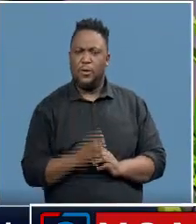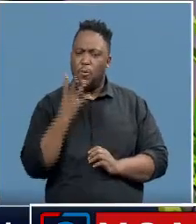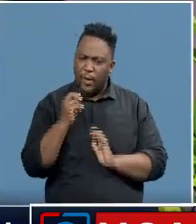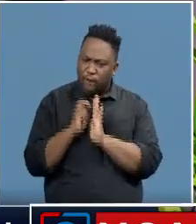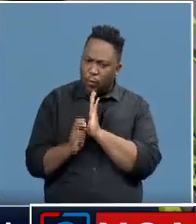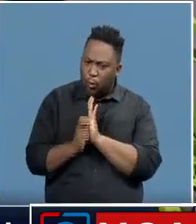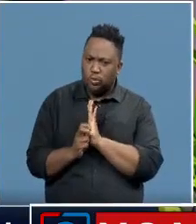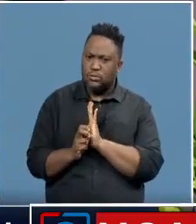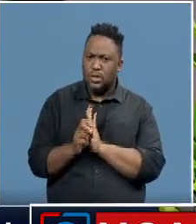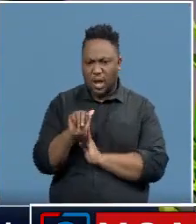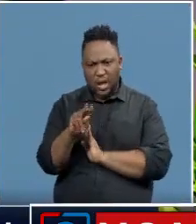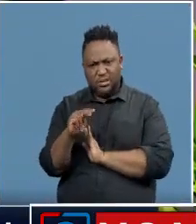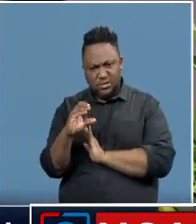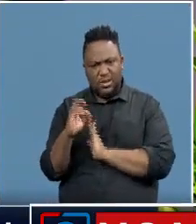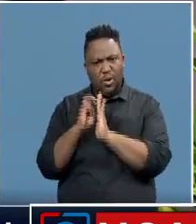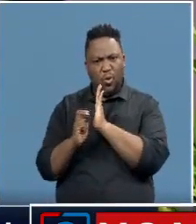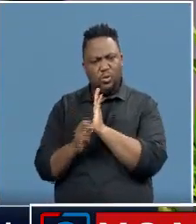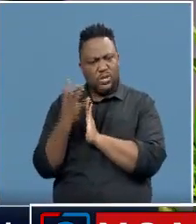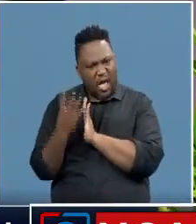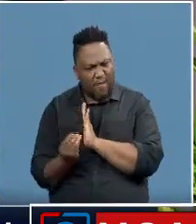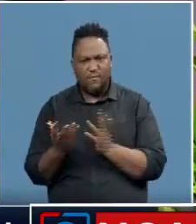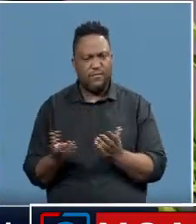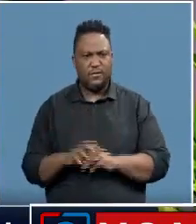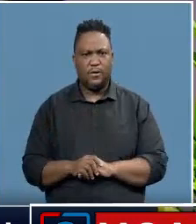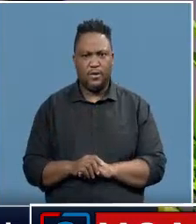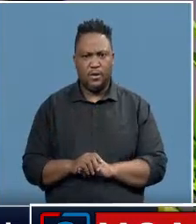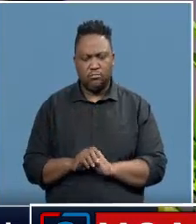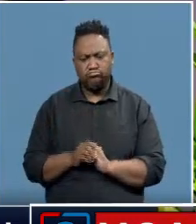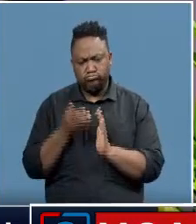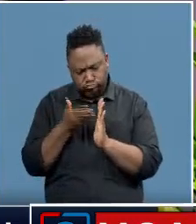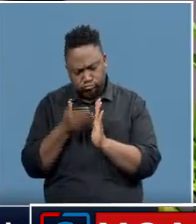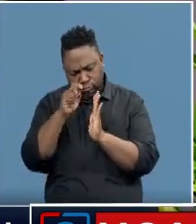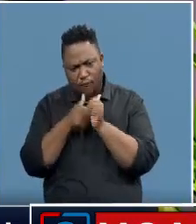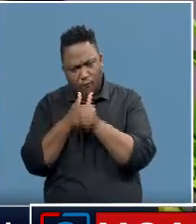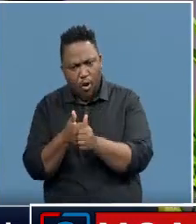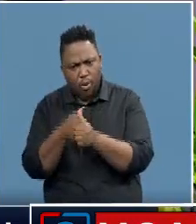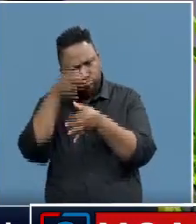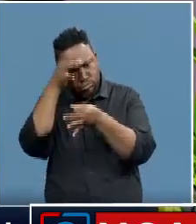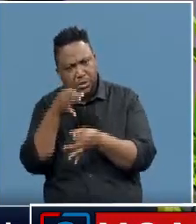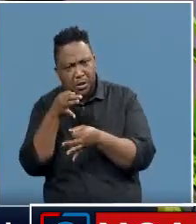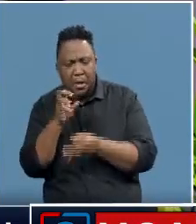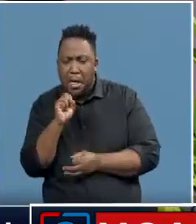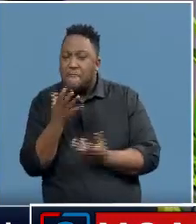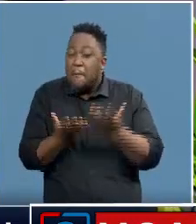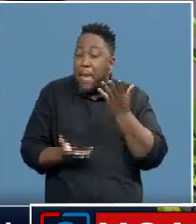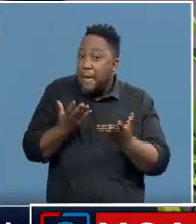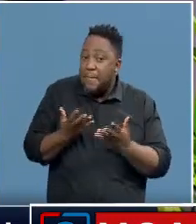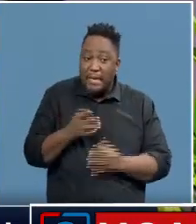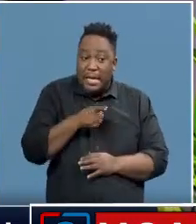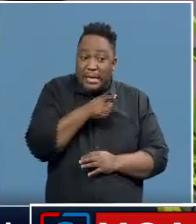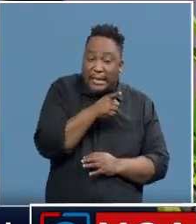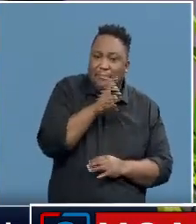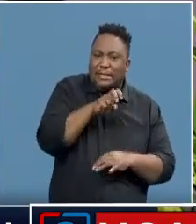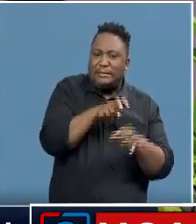in the ANC. And the checks and balances, we will decide. If the president has to step aside at some